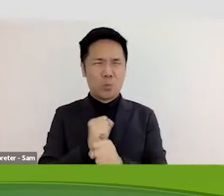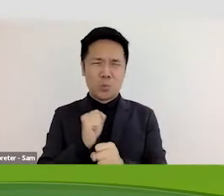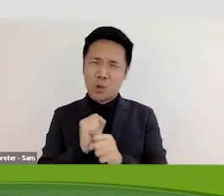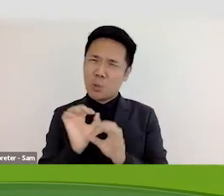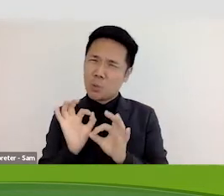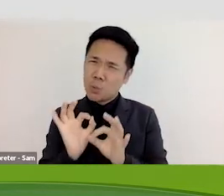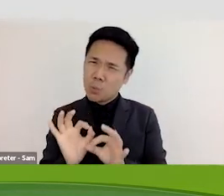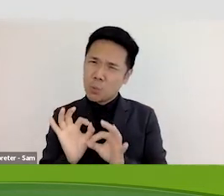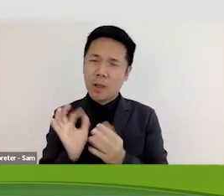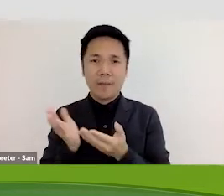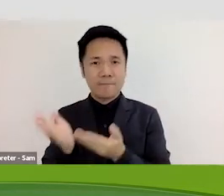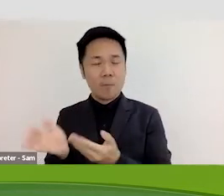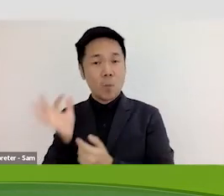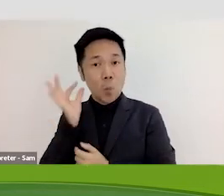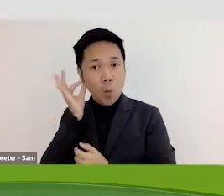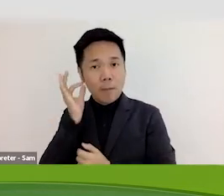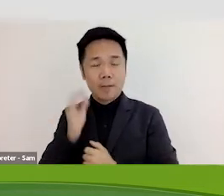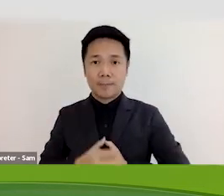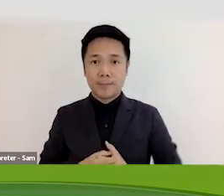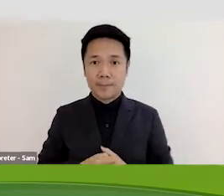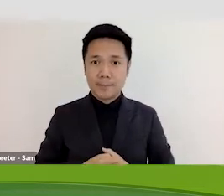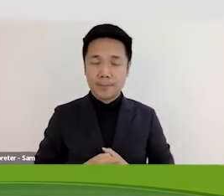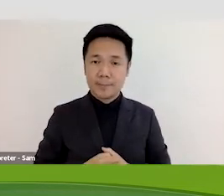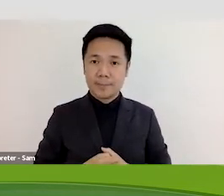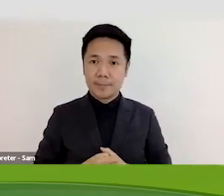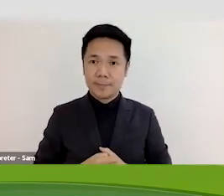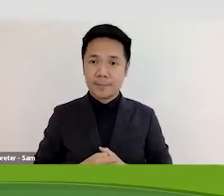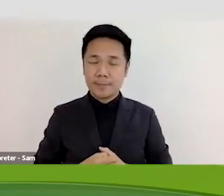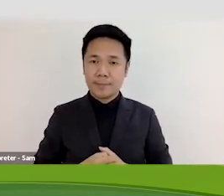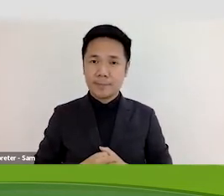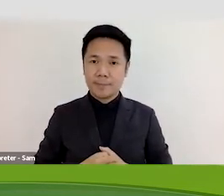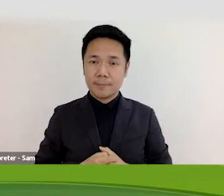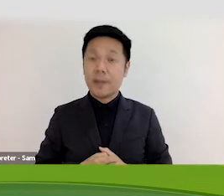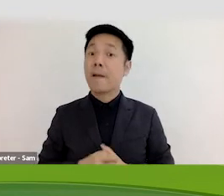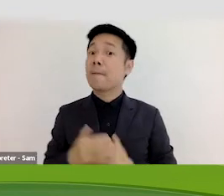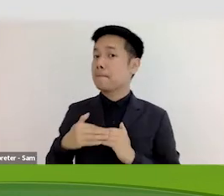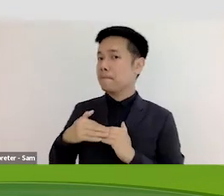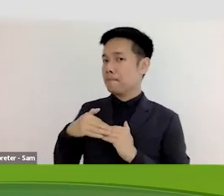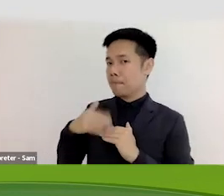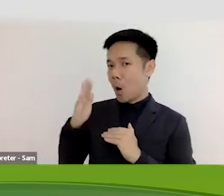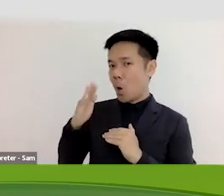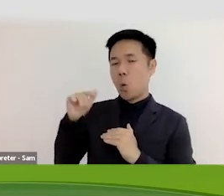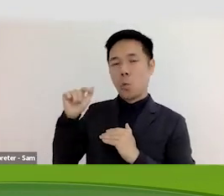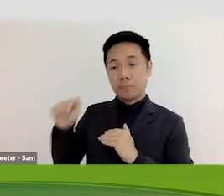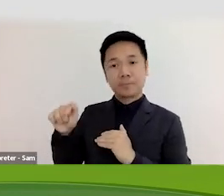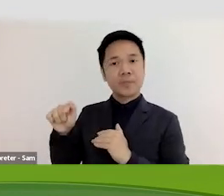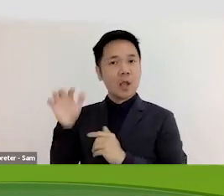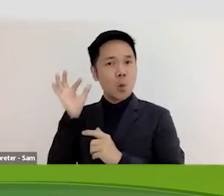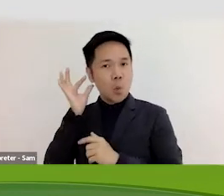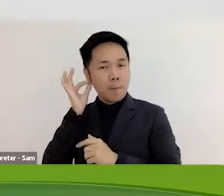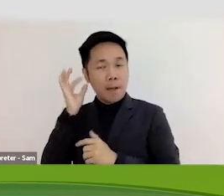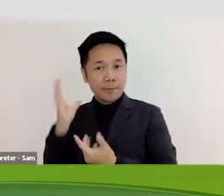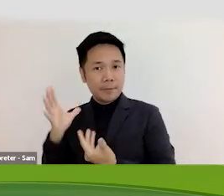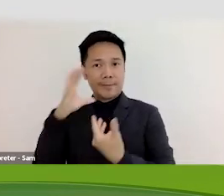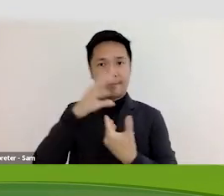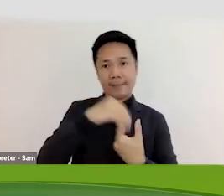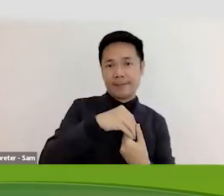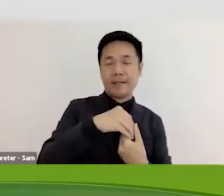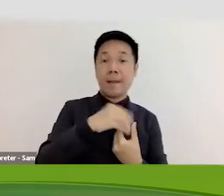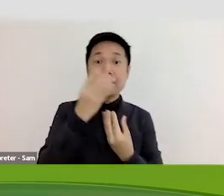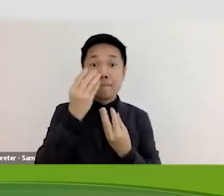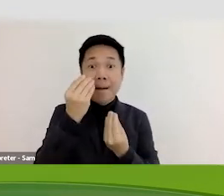women. Protect and expand eligibility and access to climate, environmental, and disaster